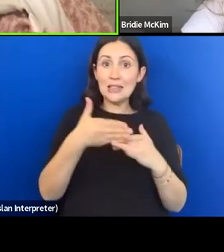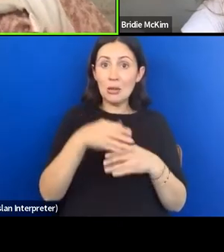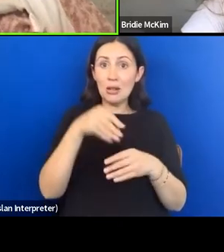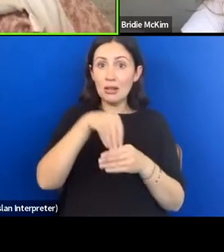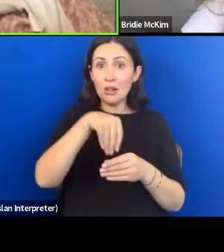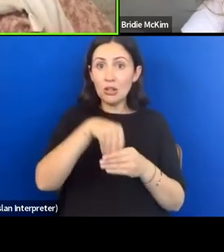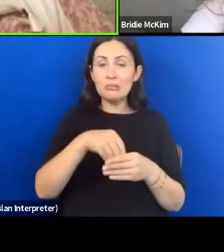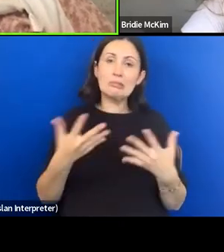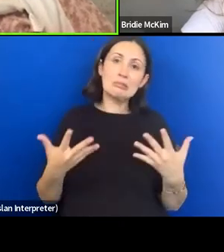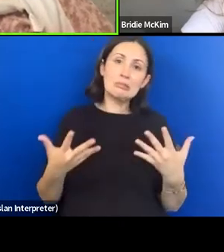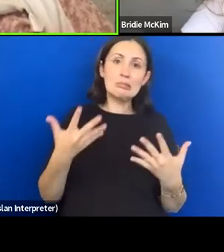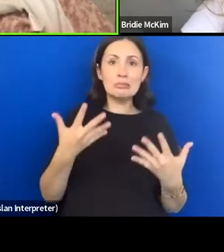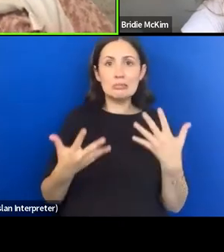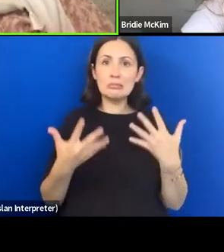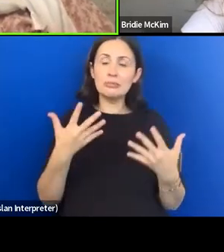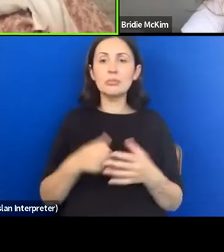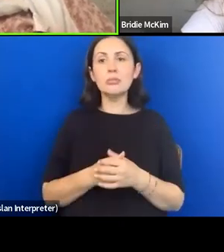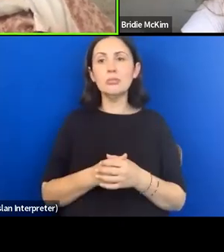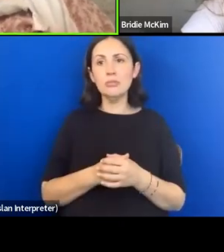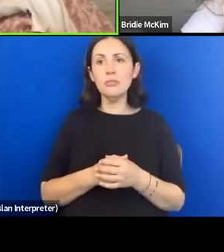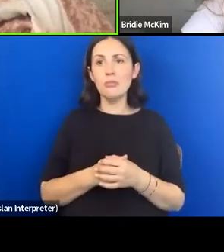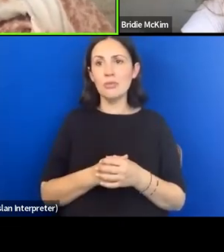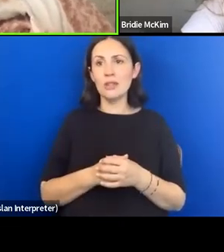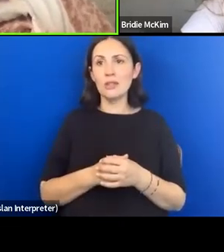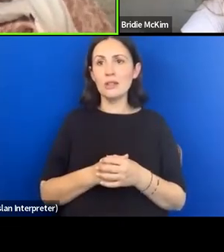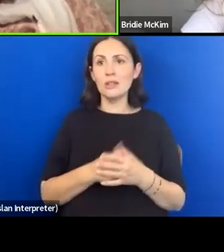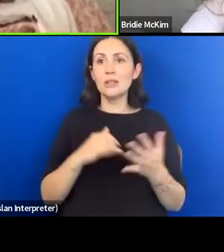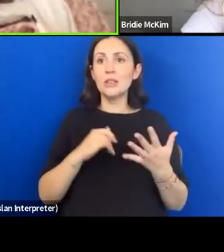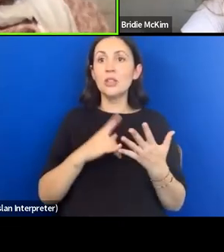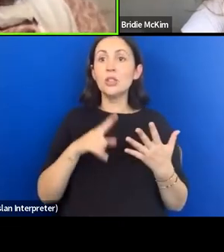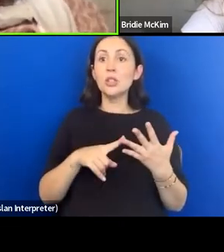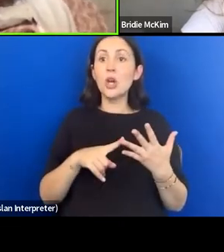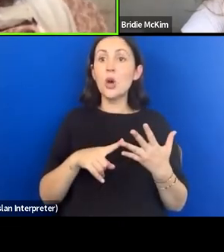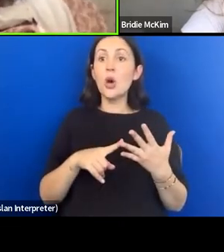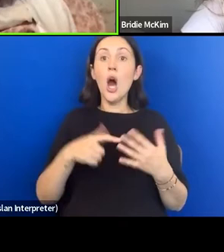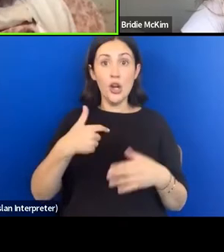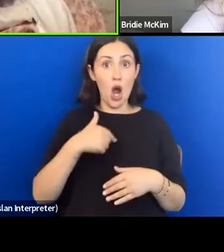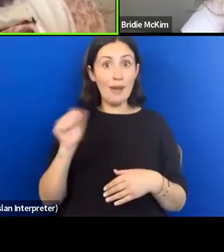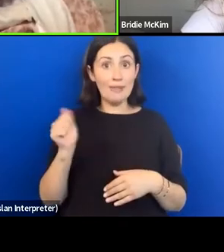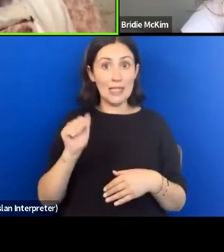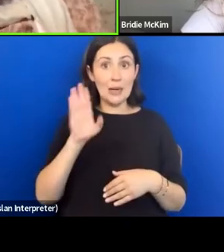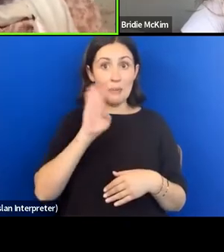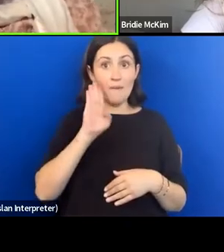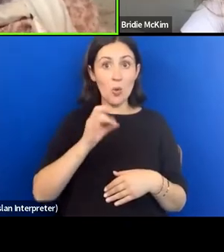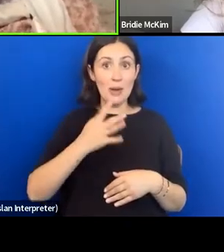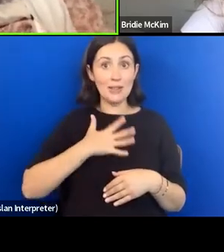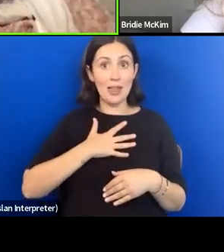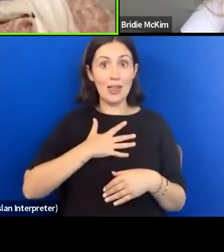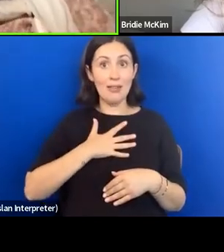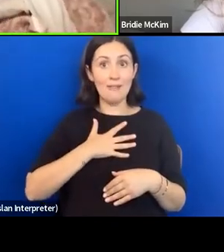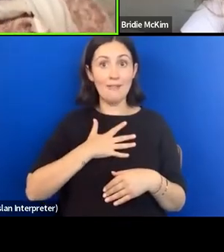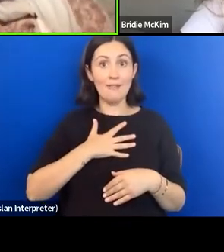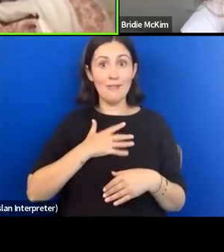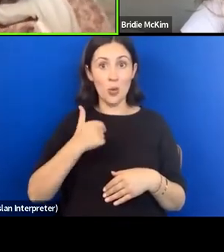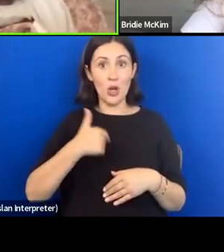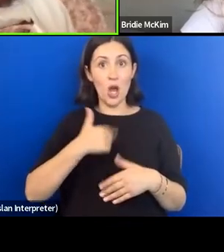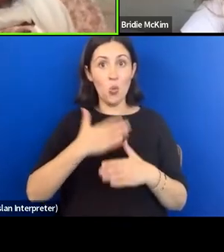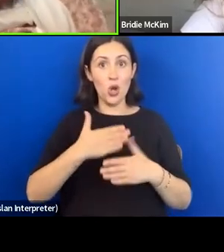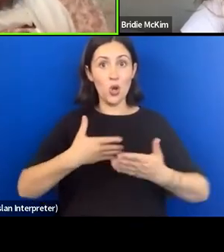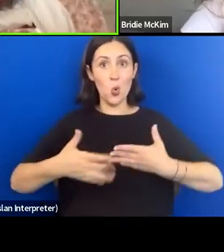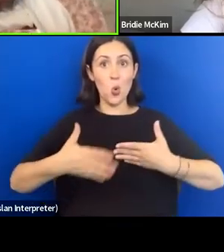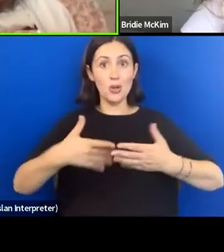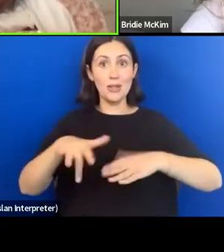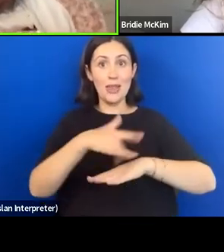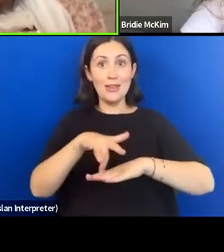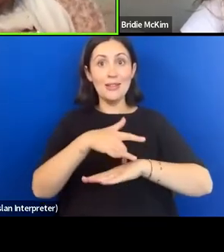you know, people go, I've done this myself before in my work. When you're